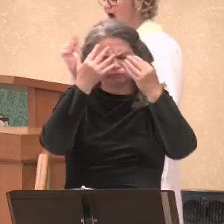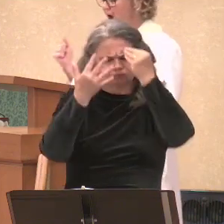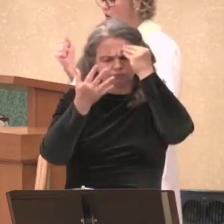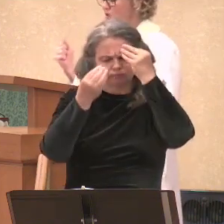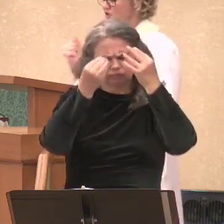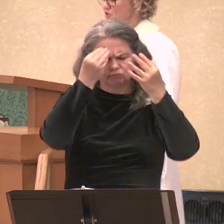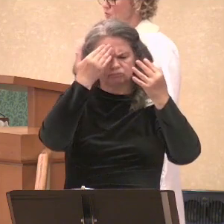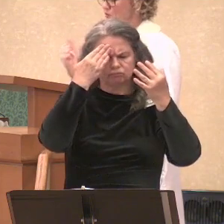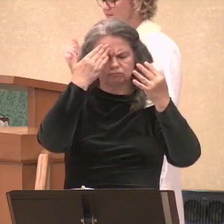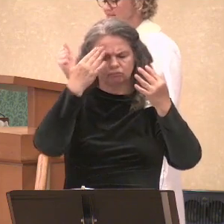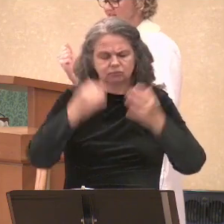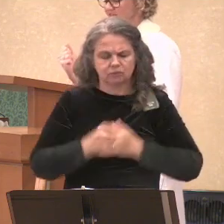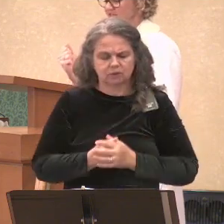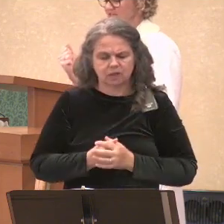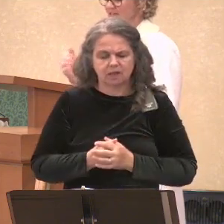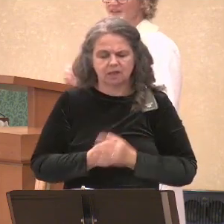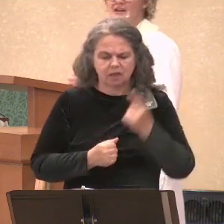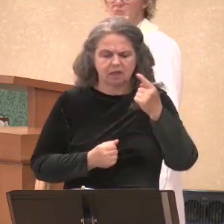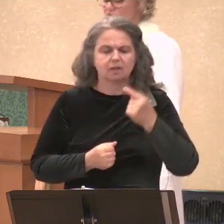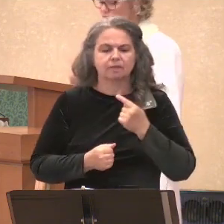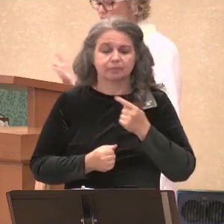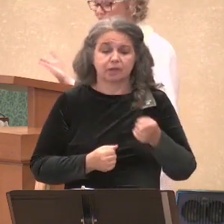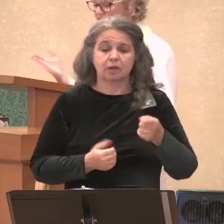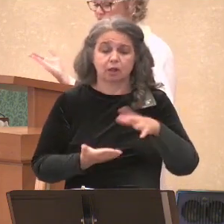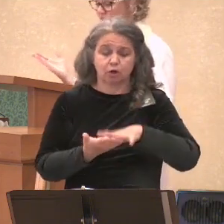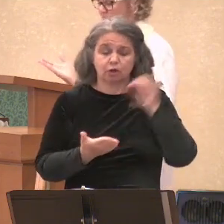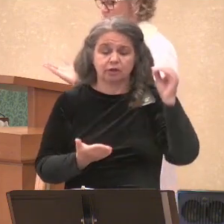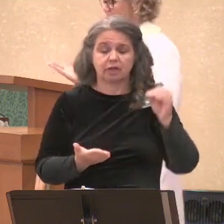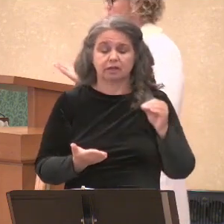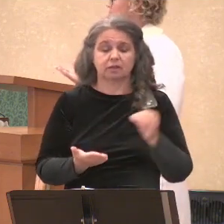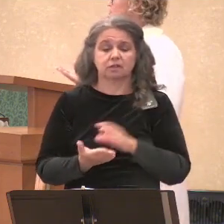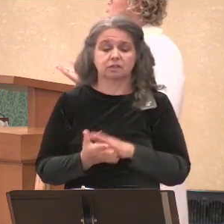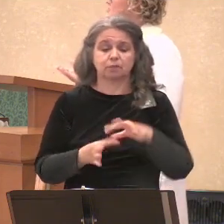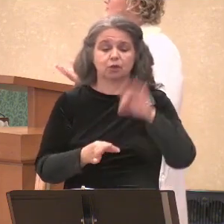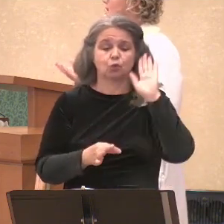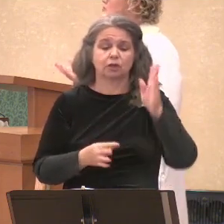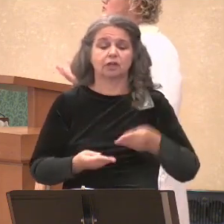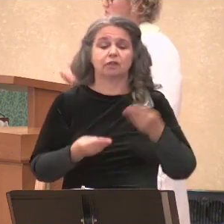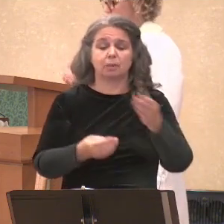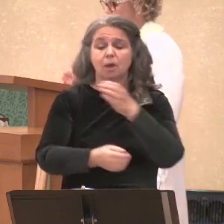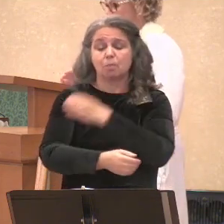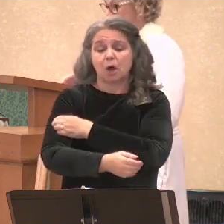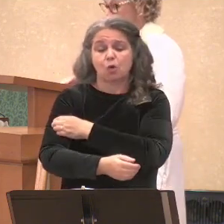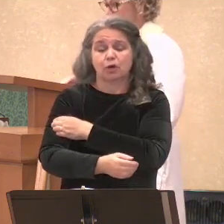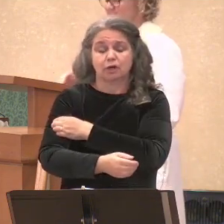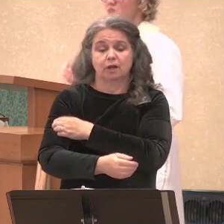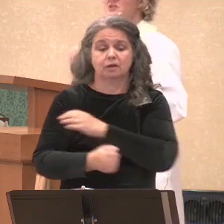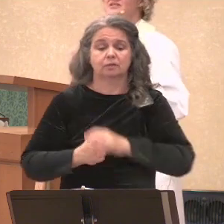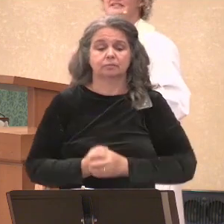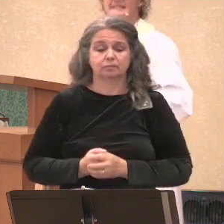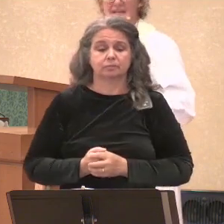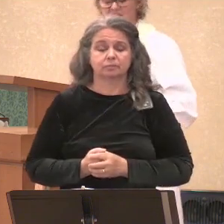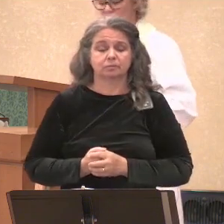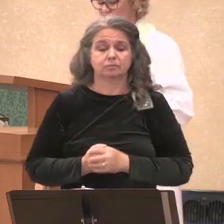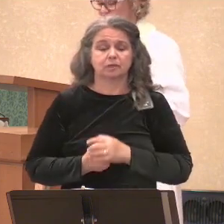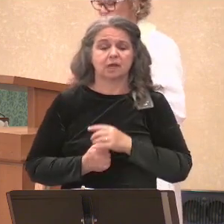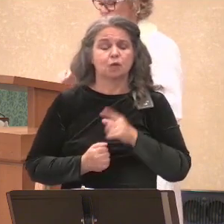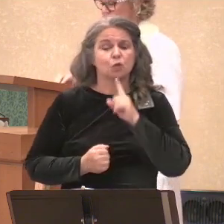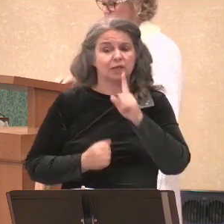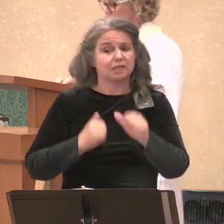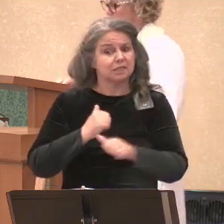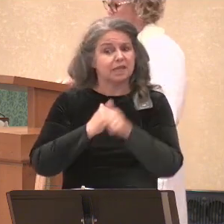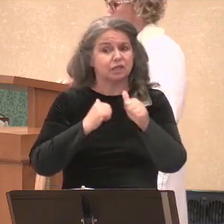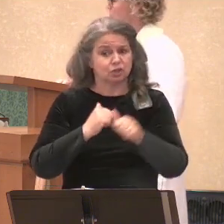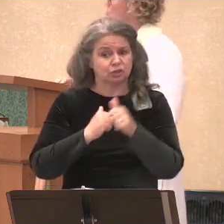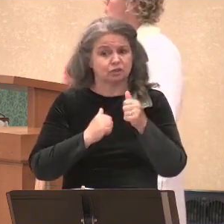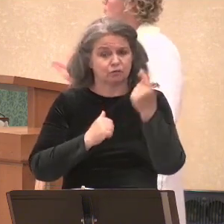them power to witness. But the Romans were not favorable toward followers of Jesus. It was dangerous to